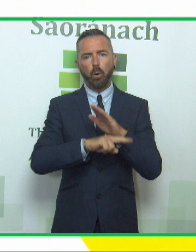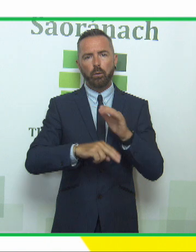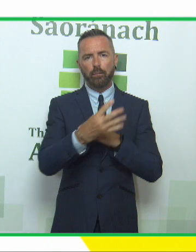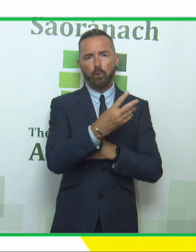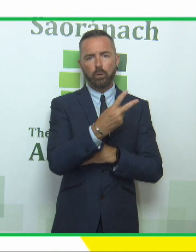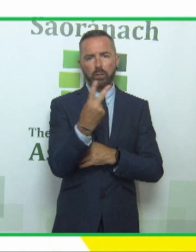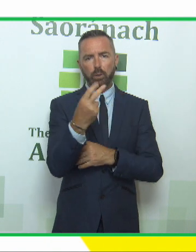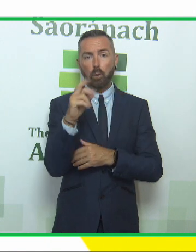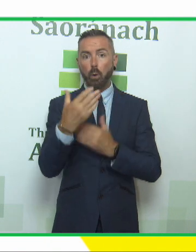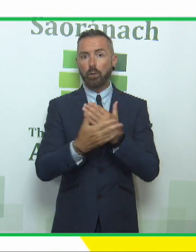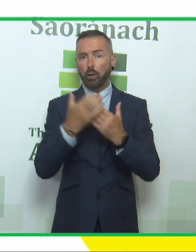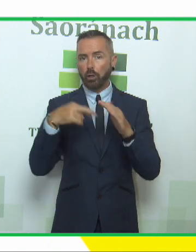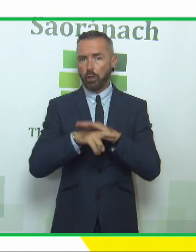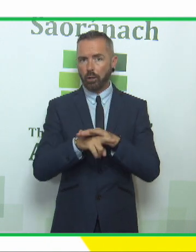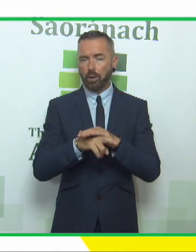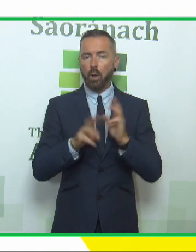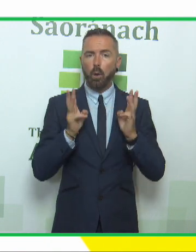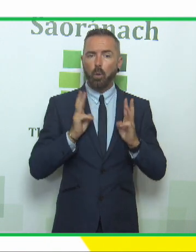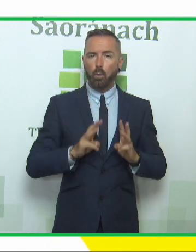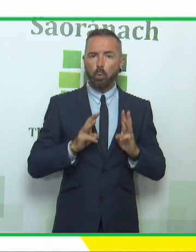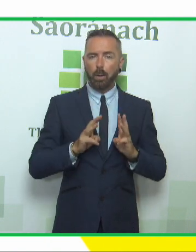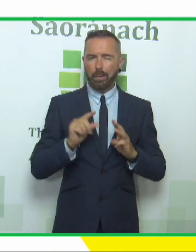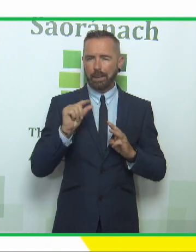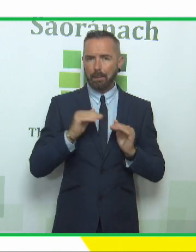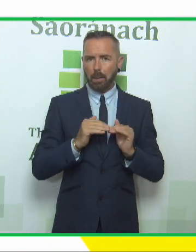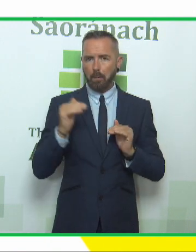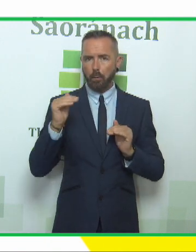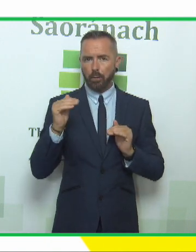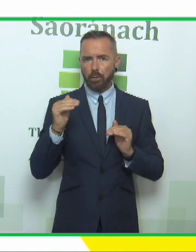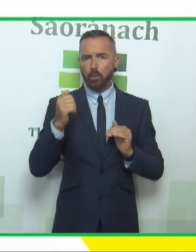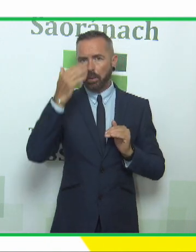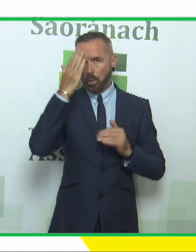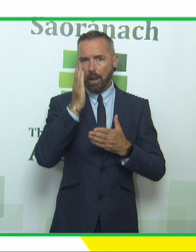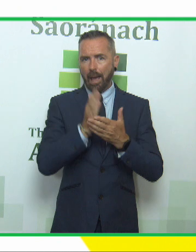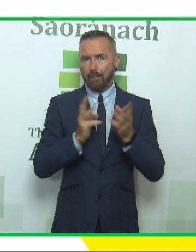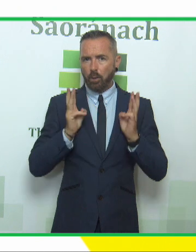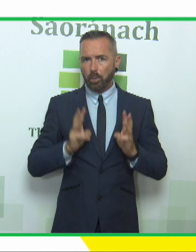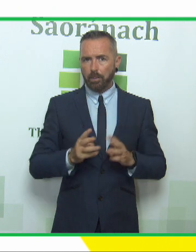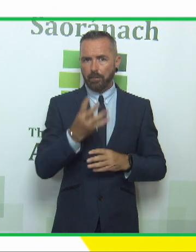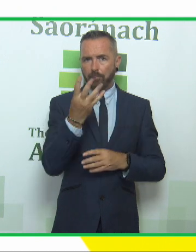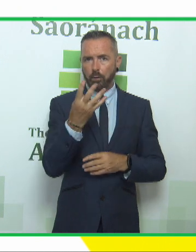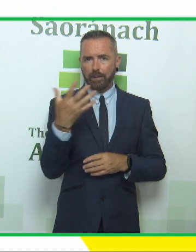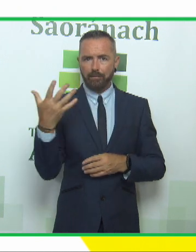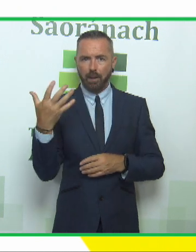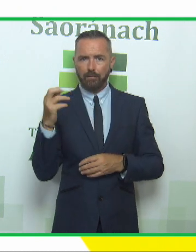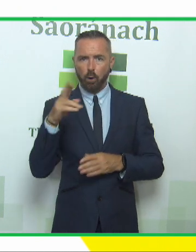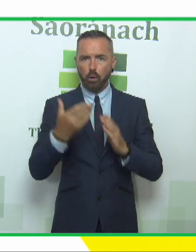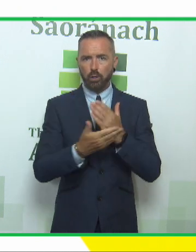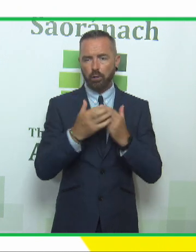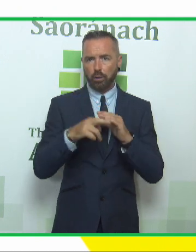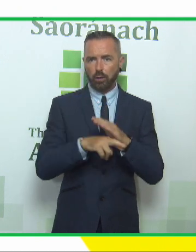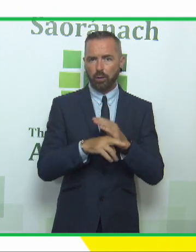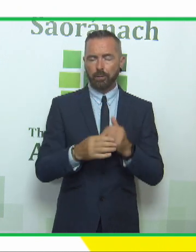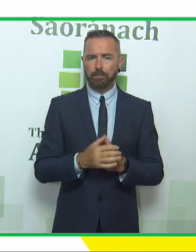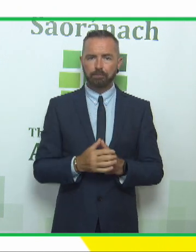42 years or younger. We know women were slightly older. We know half of women were aged 45 years or younger.